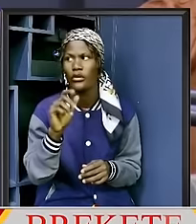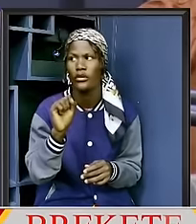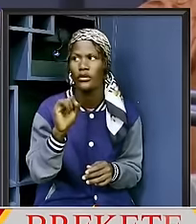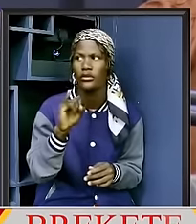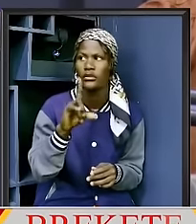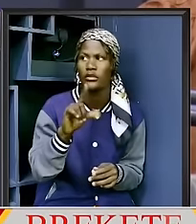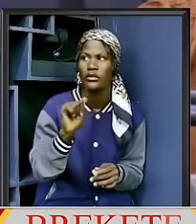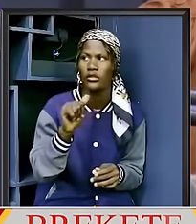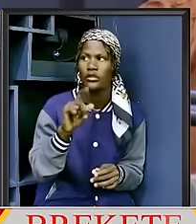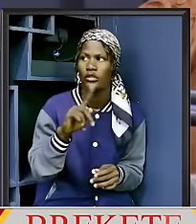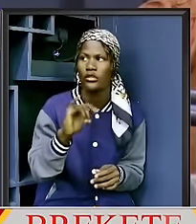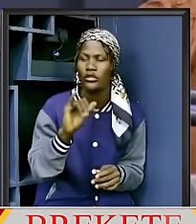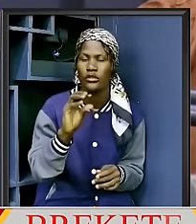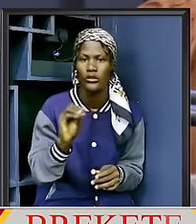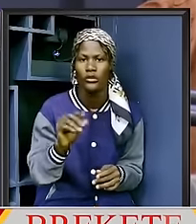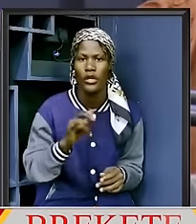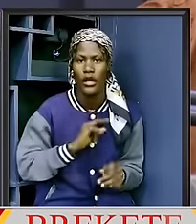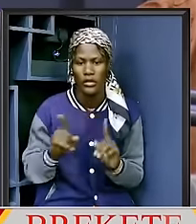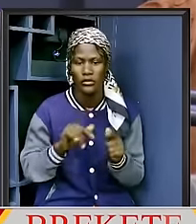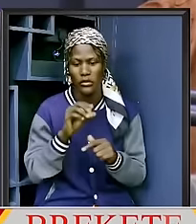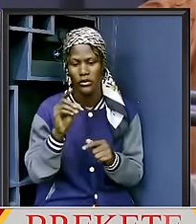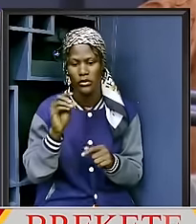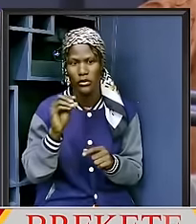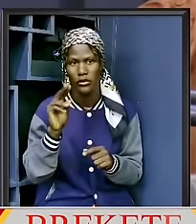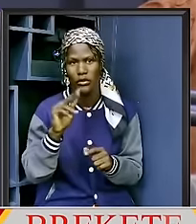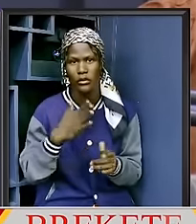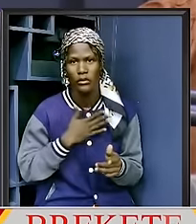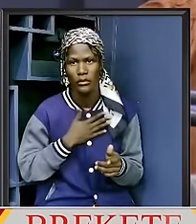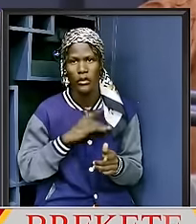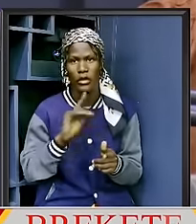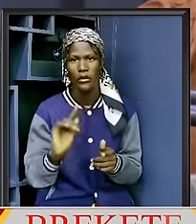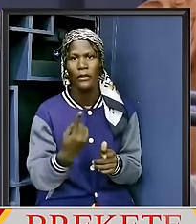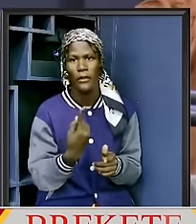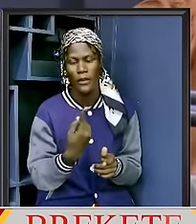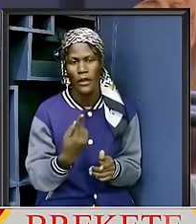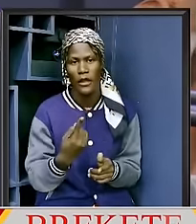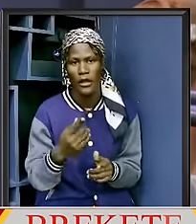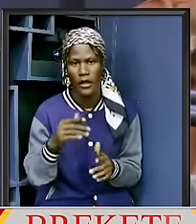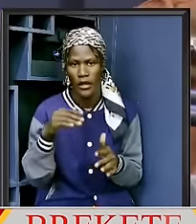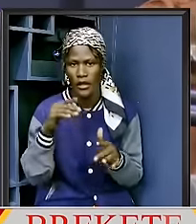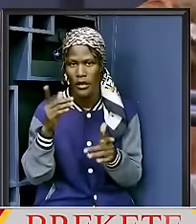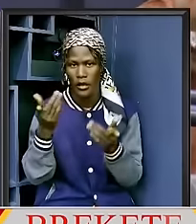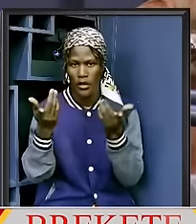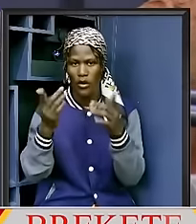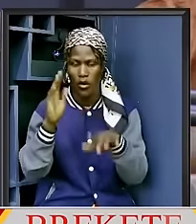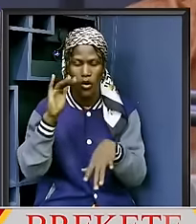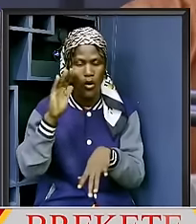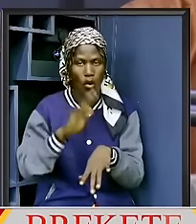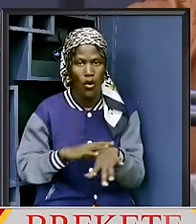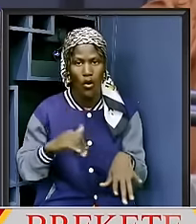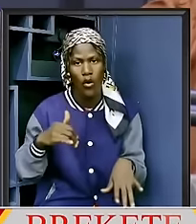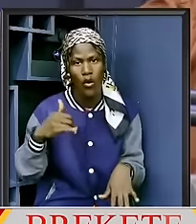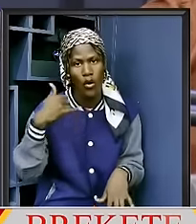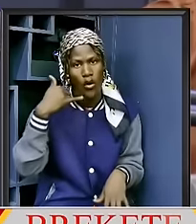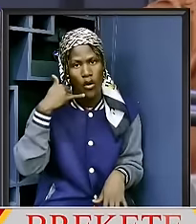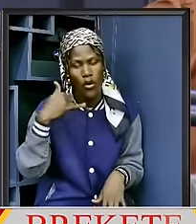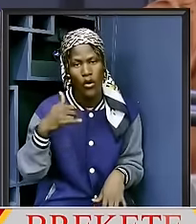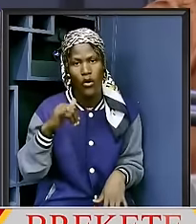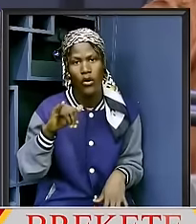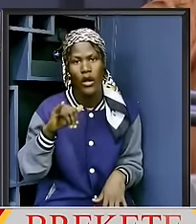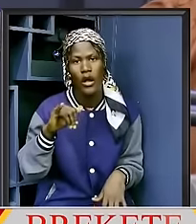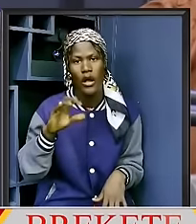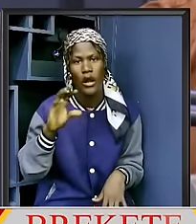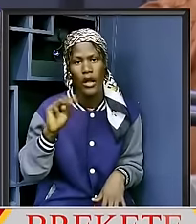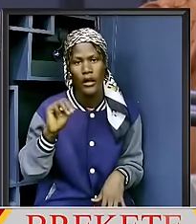reconciliation? I did it on my own. So the SO now invites the manager. that this woman have tried. You put through, she come